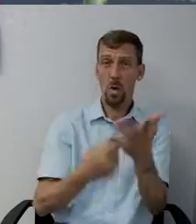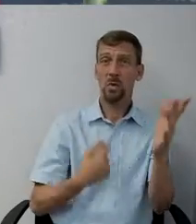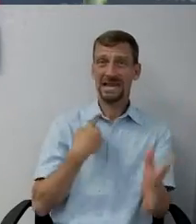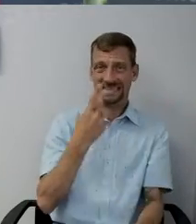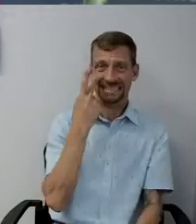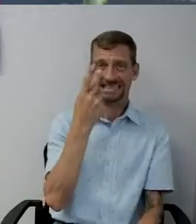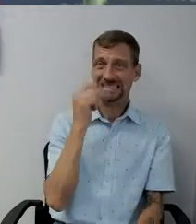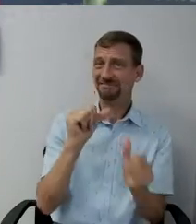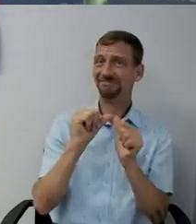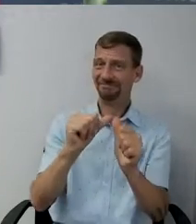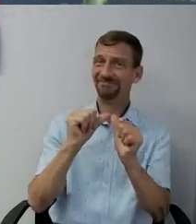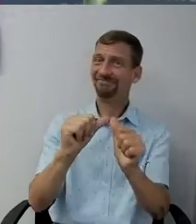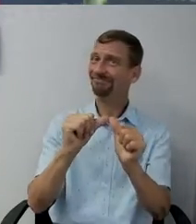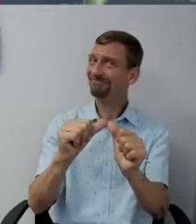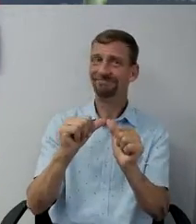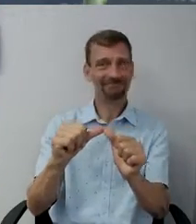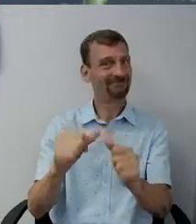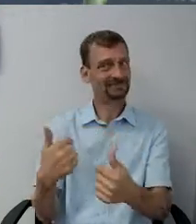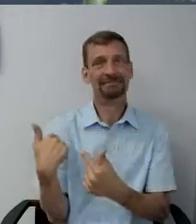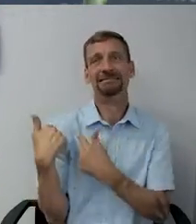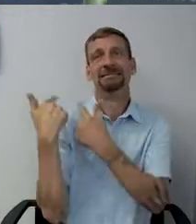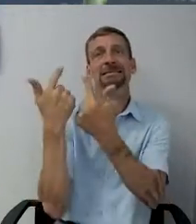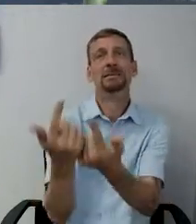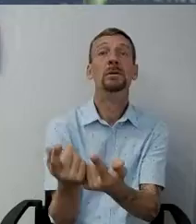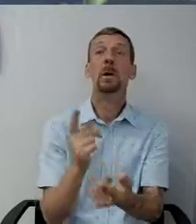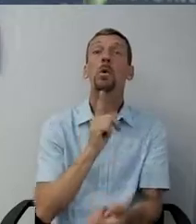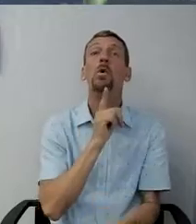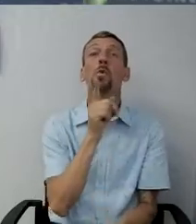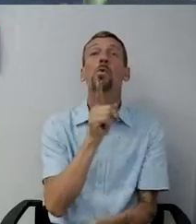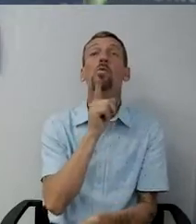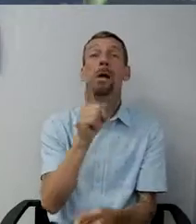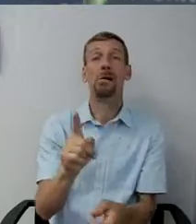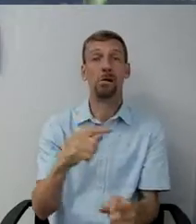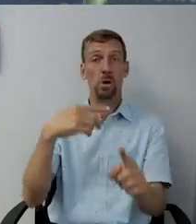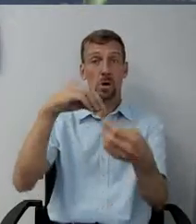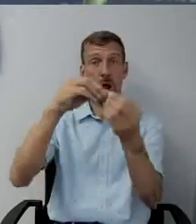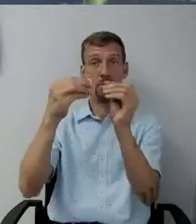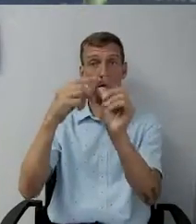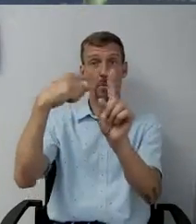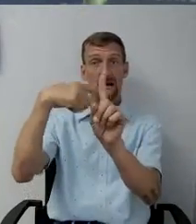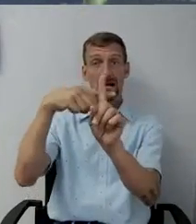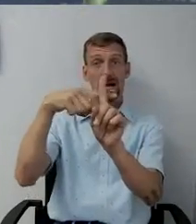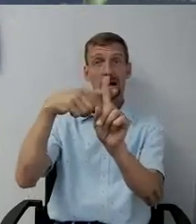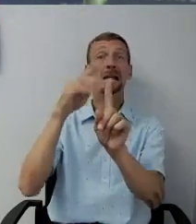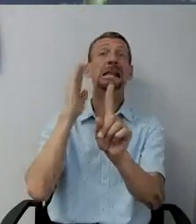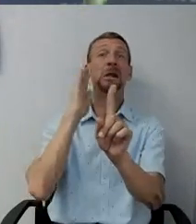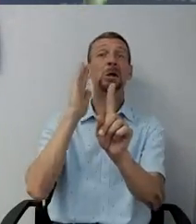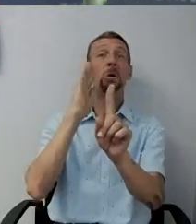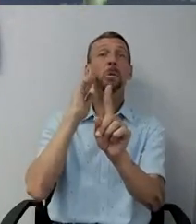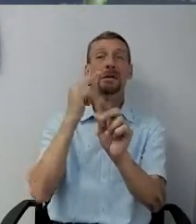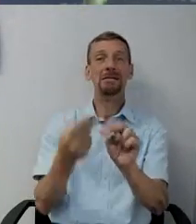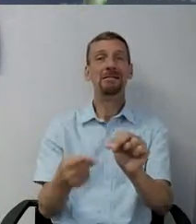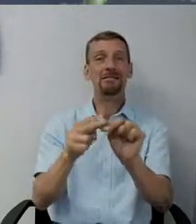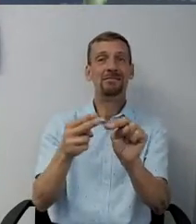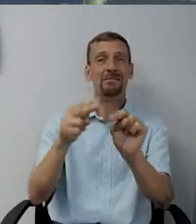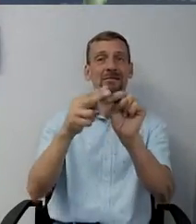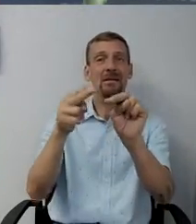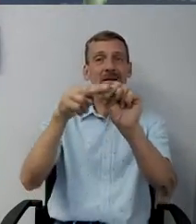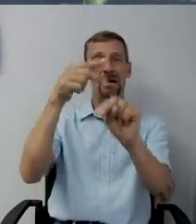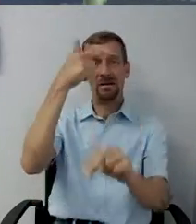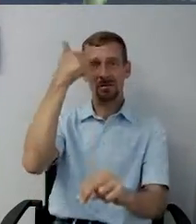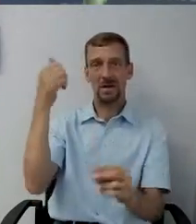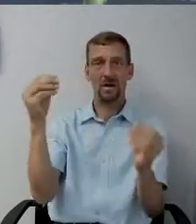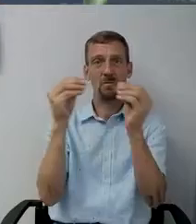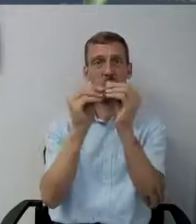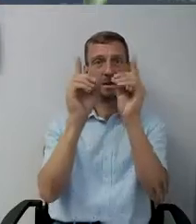And again, I always remind people that the absolute number of positive cases is going to continue to increase simply because we're doing more and